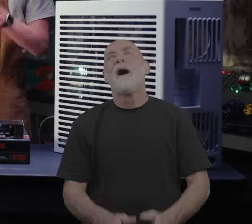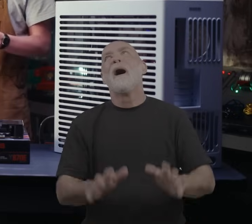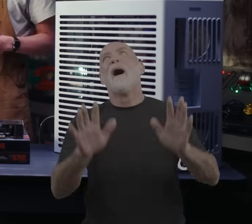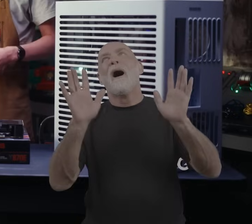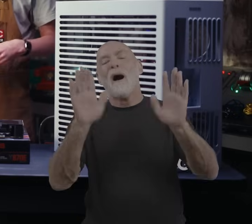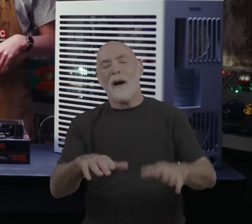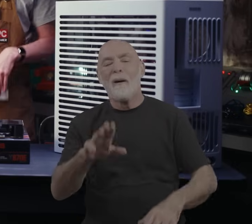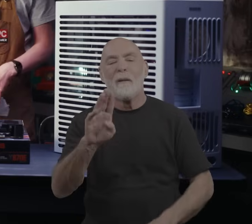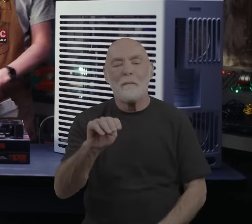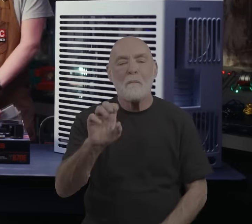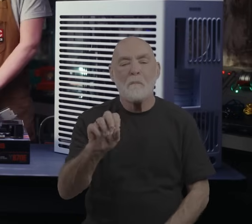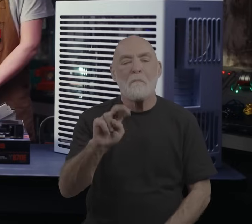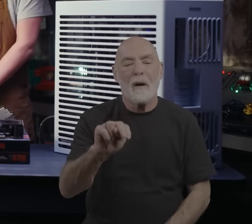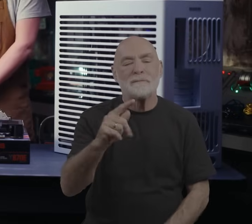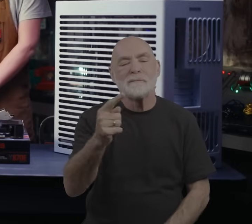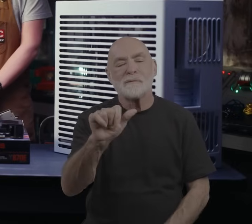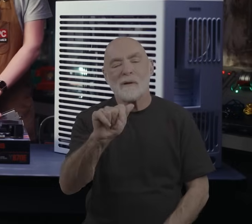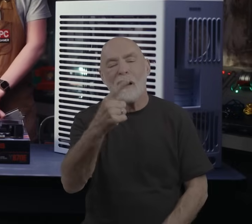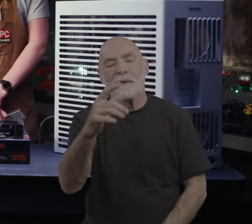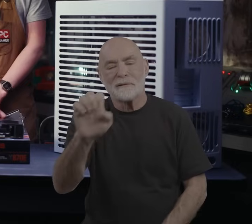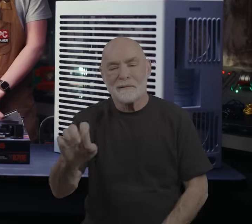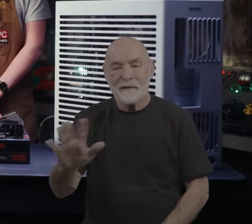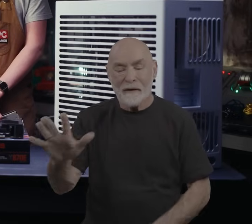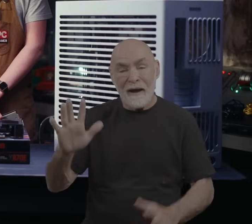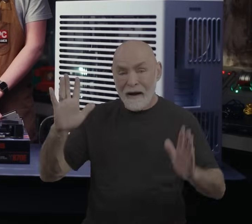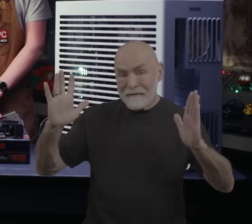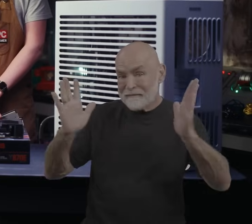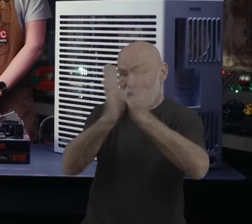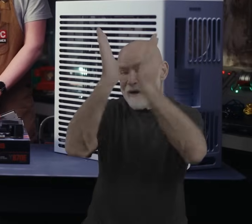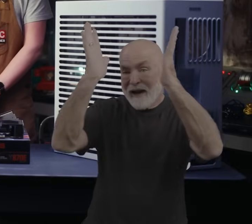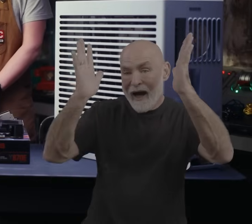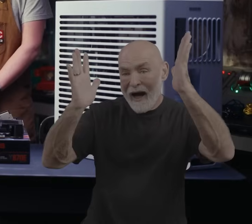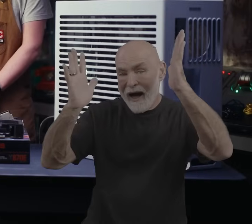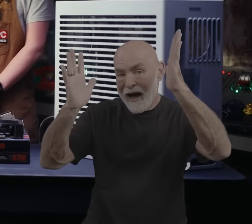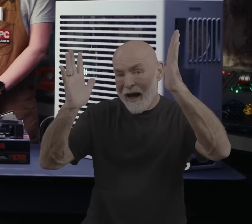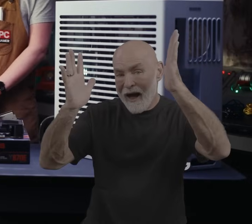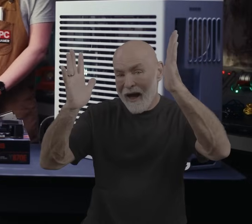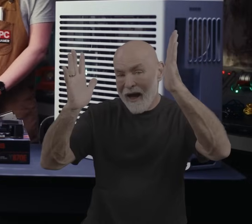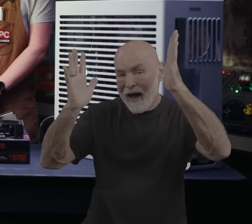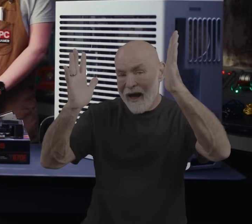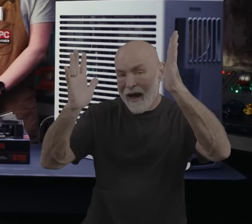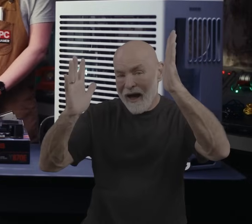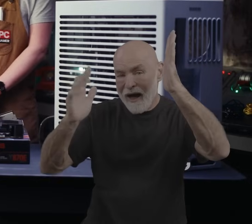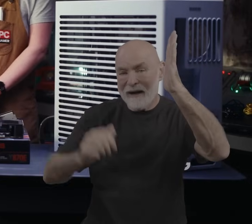Oh, a montage. Right. Great idea, Frankie. Freeze frame high five? Freeze frame what?